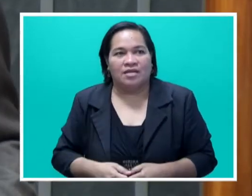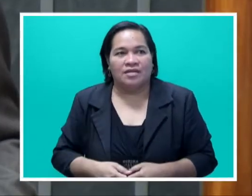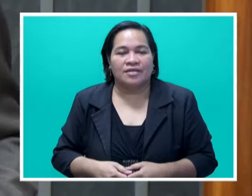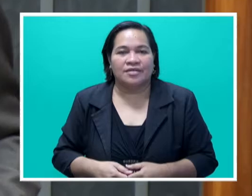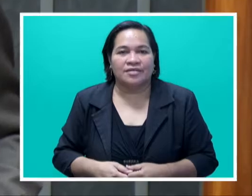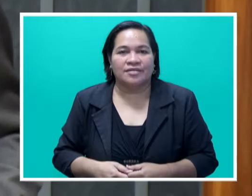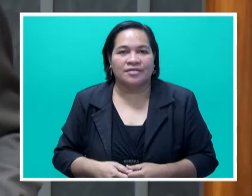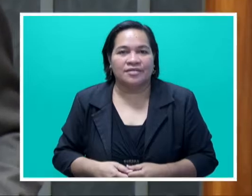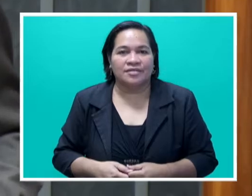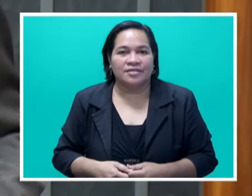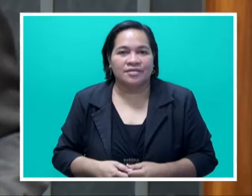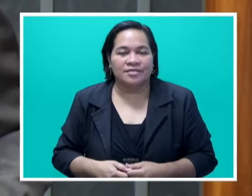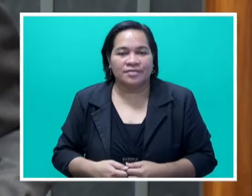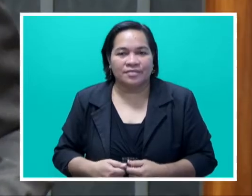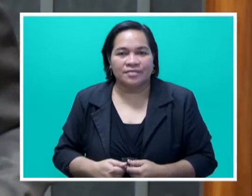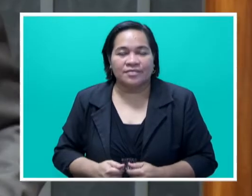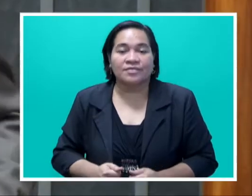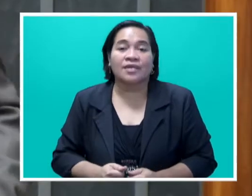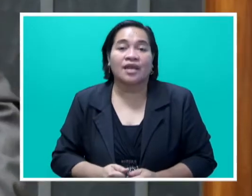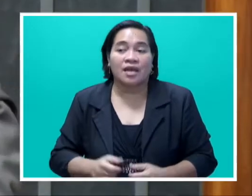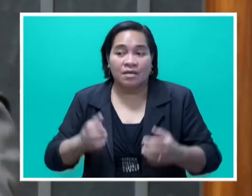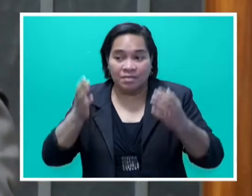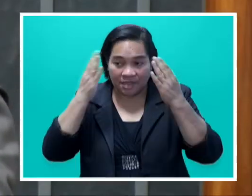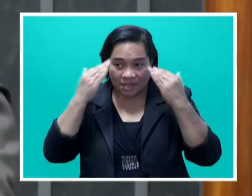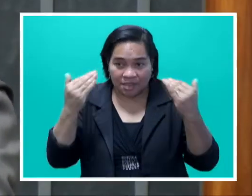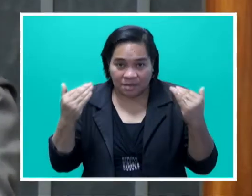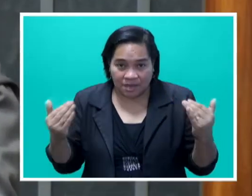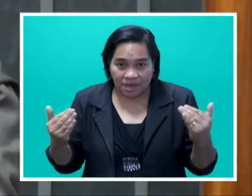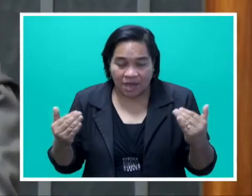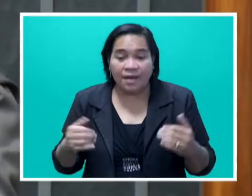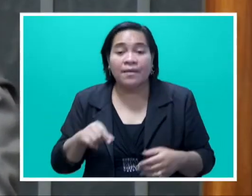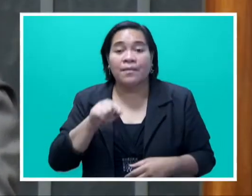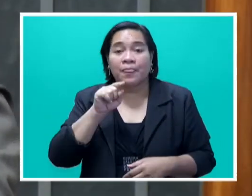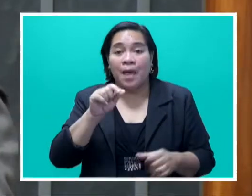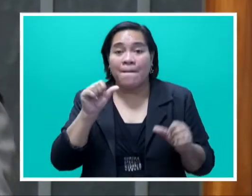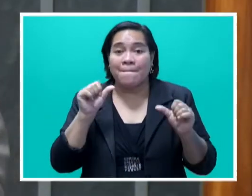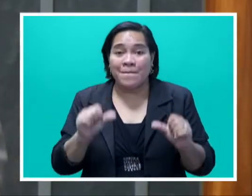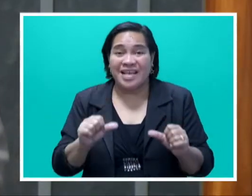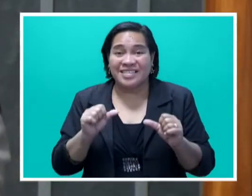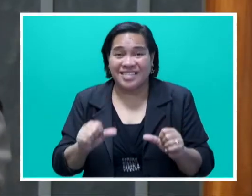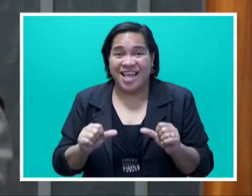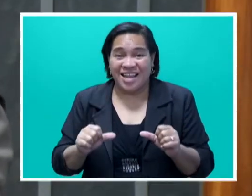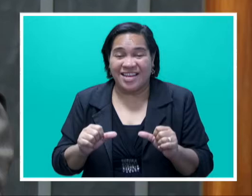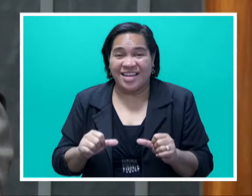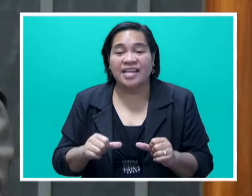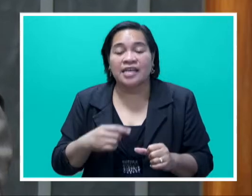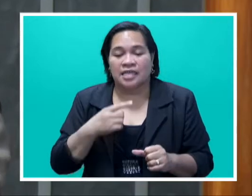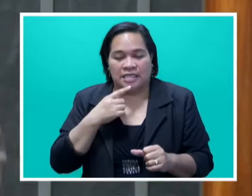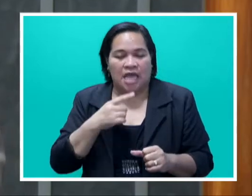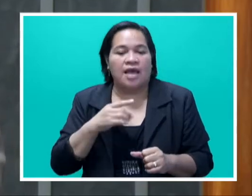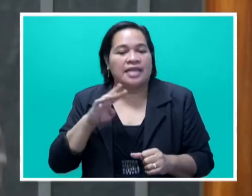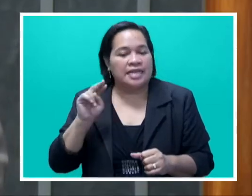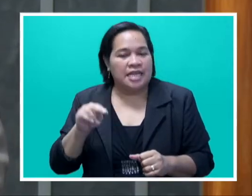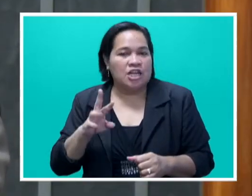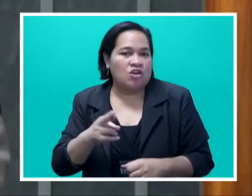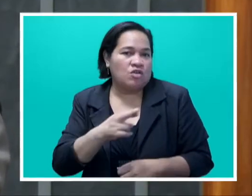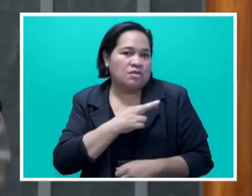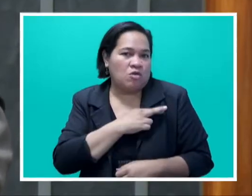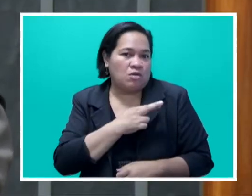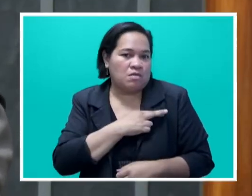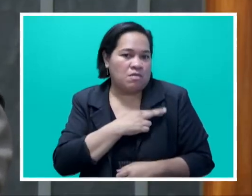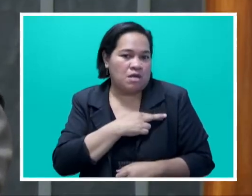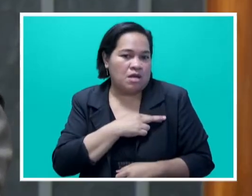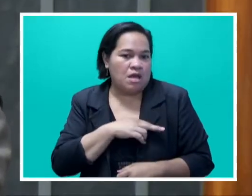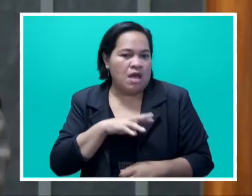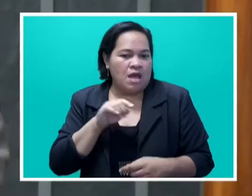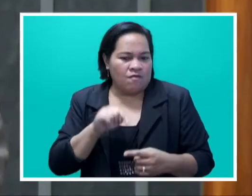after. Mr. Speaker, the call by His Excellency the President for the responsible use and promotion of brand